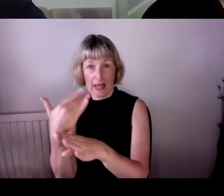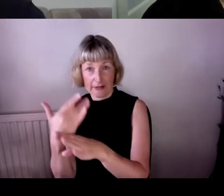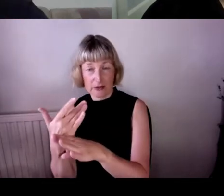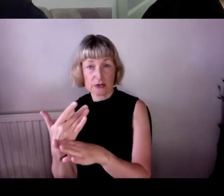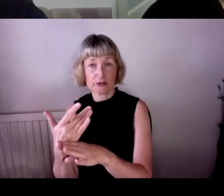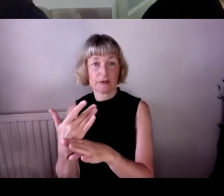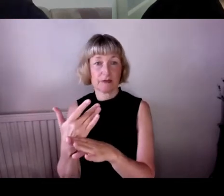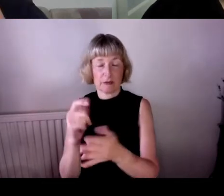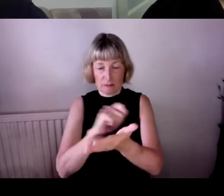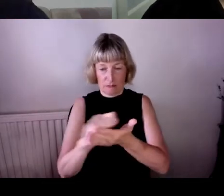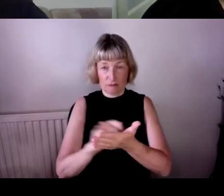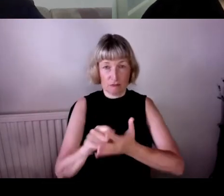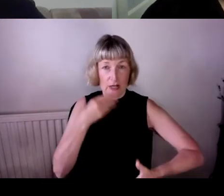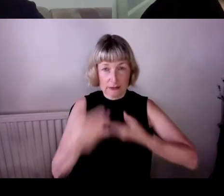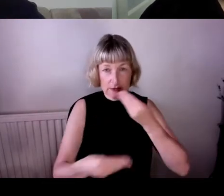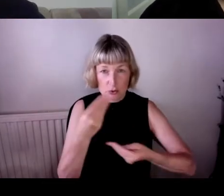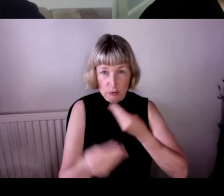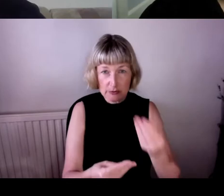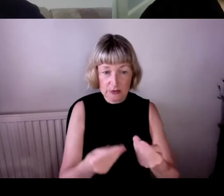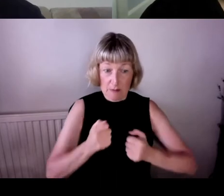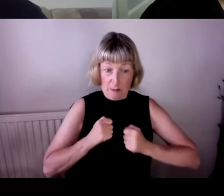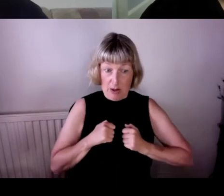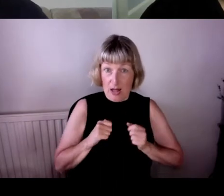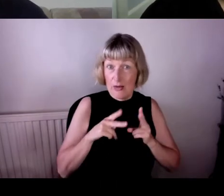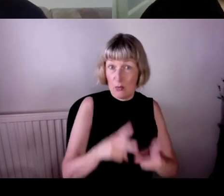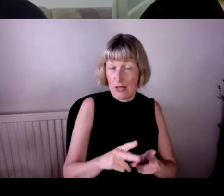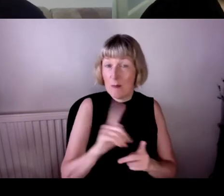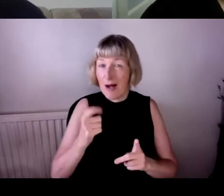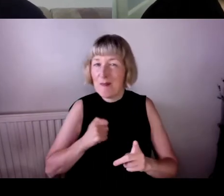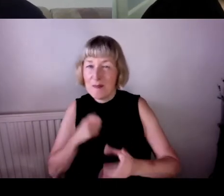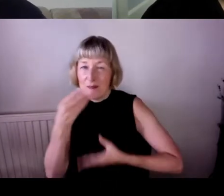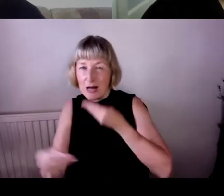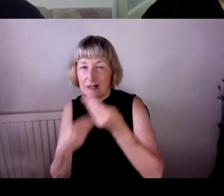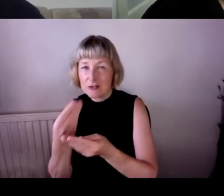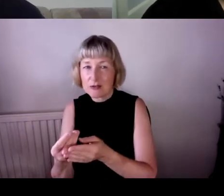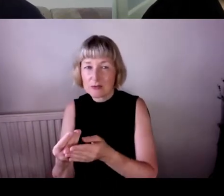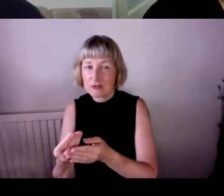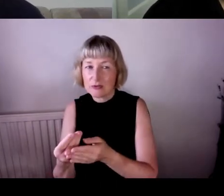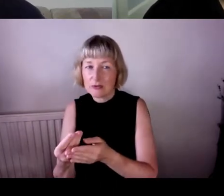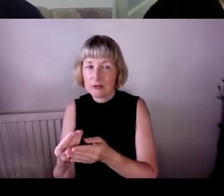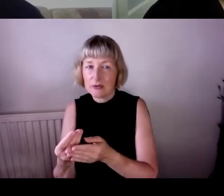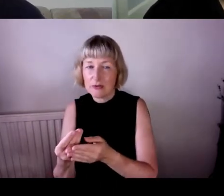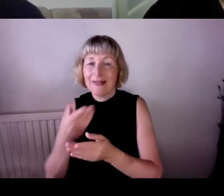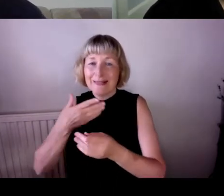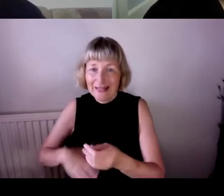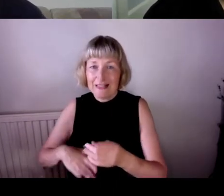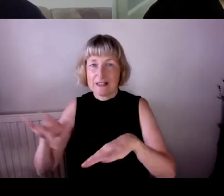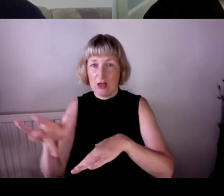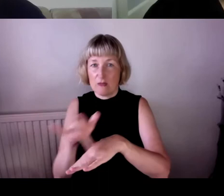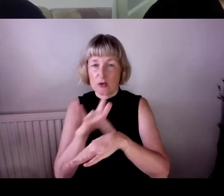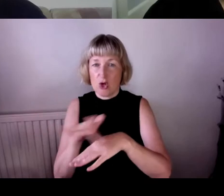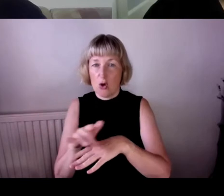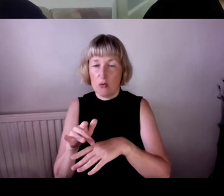my descriptions about in it. But my description does not exist without the show.